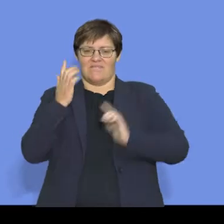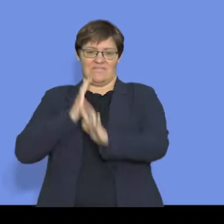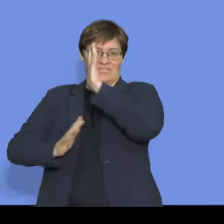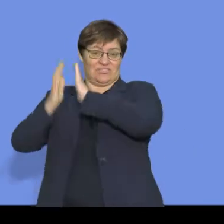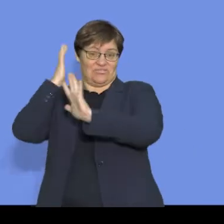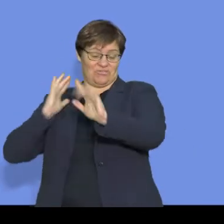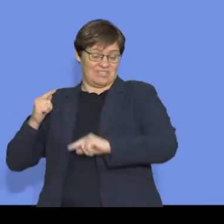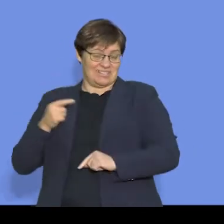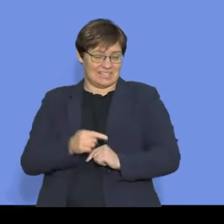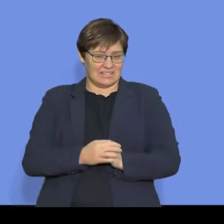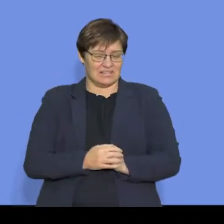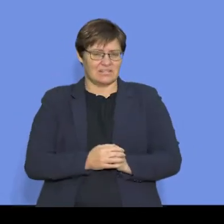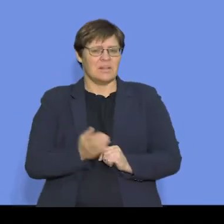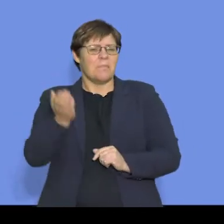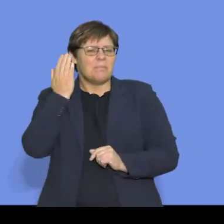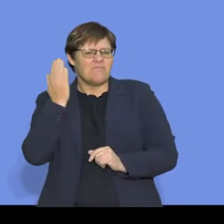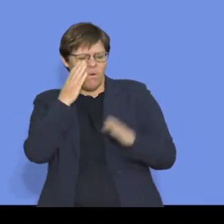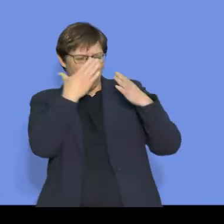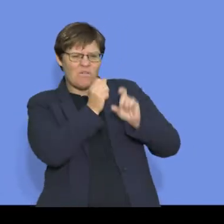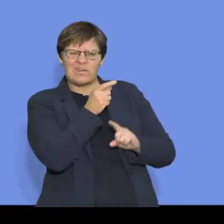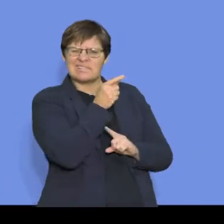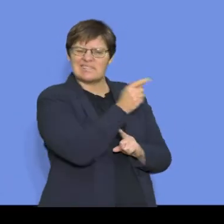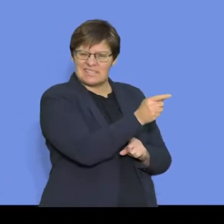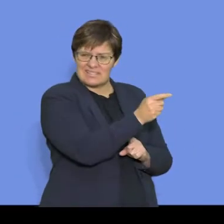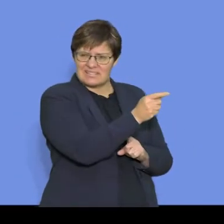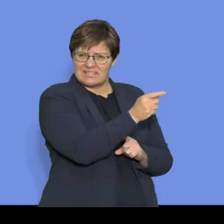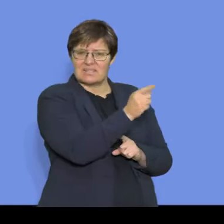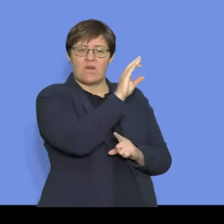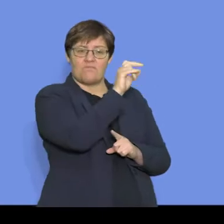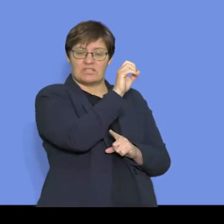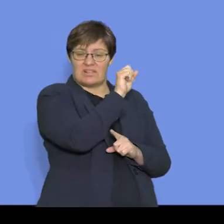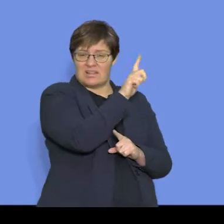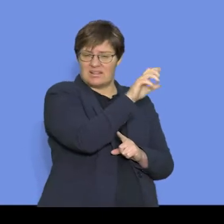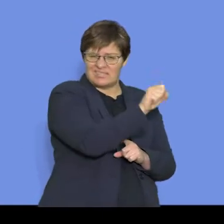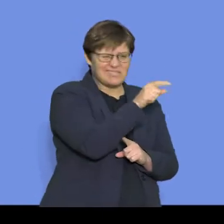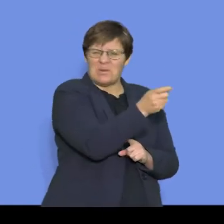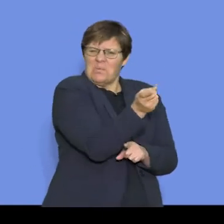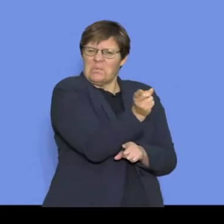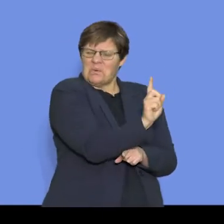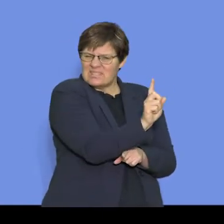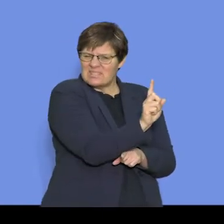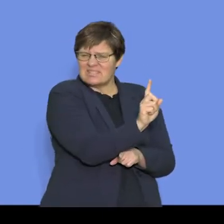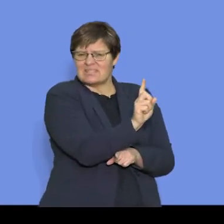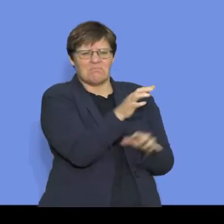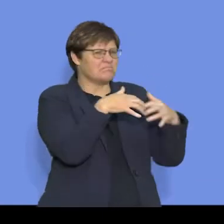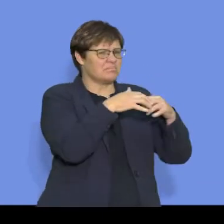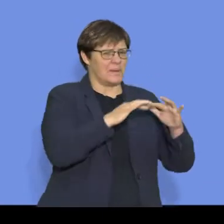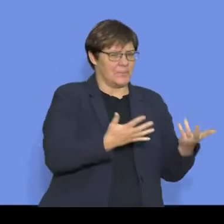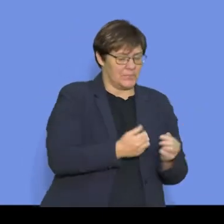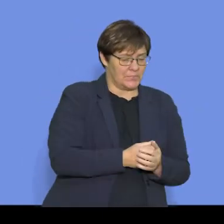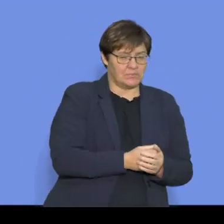Life. And in previous lessons, we looked at fossils, what they are, how they